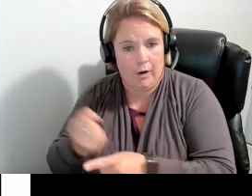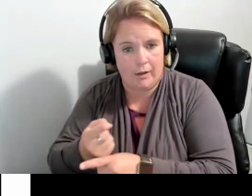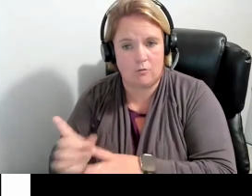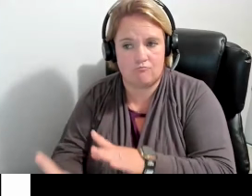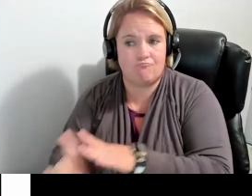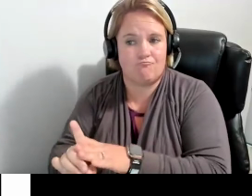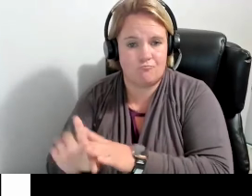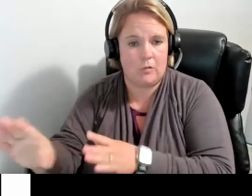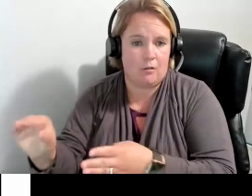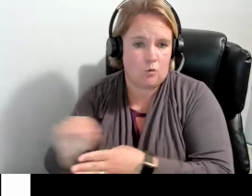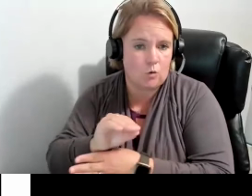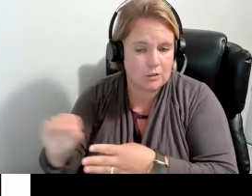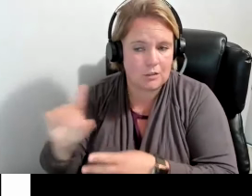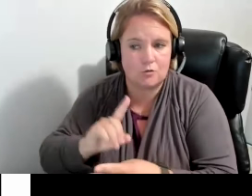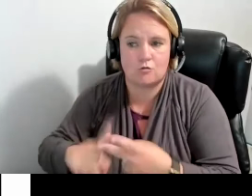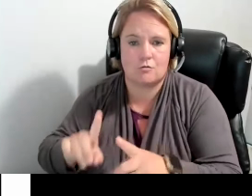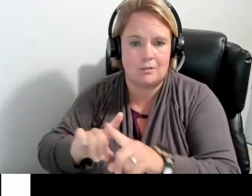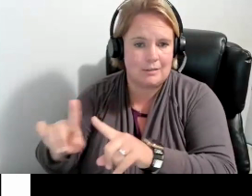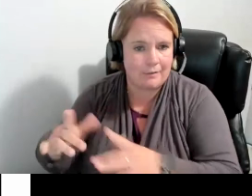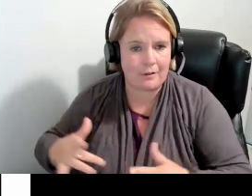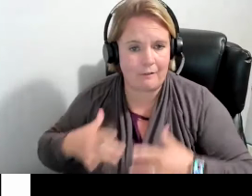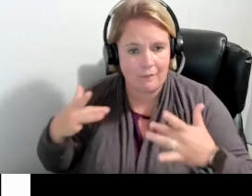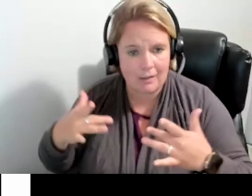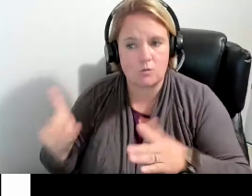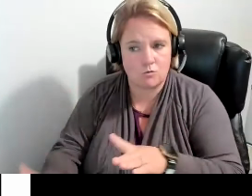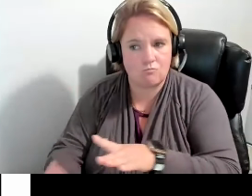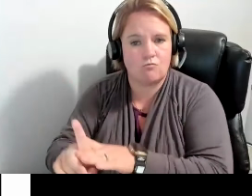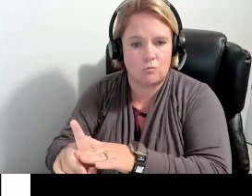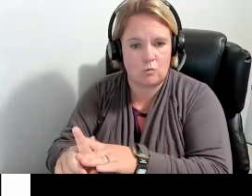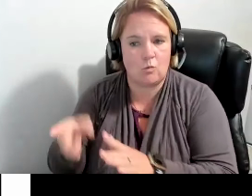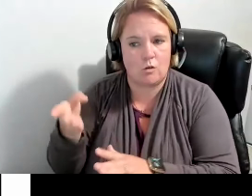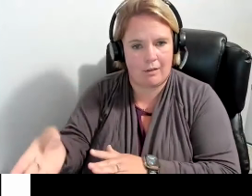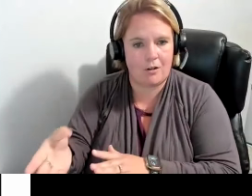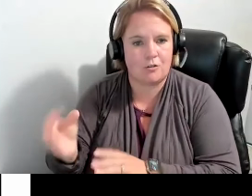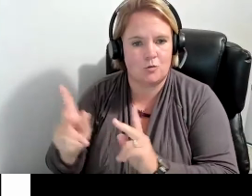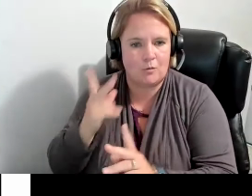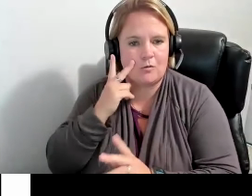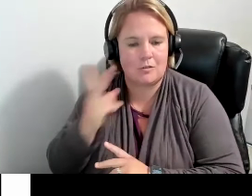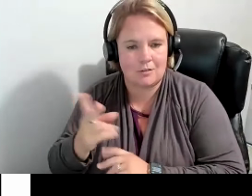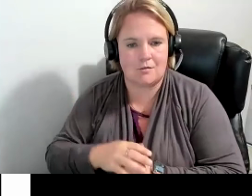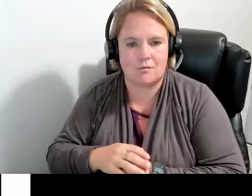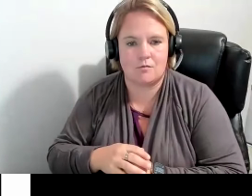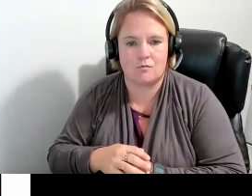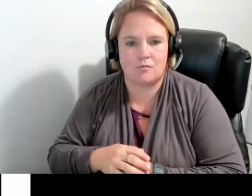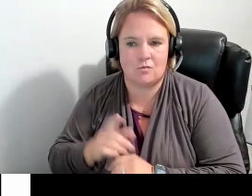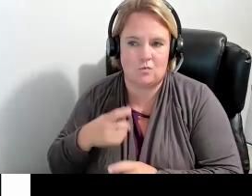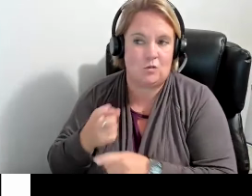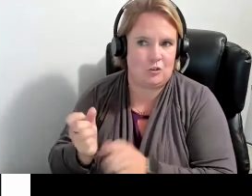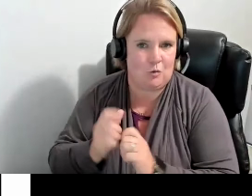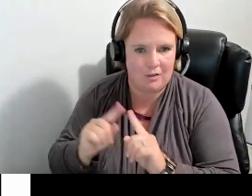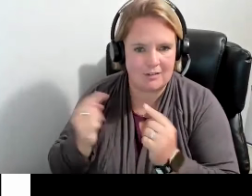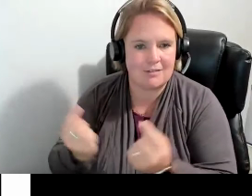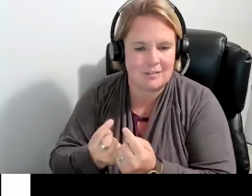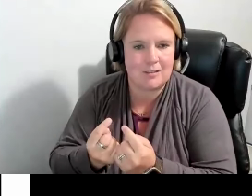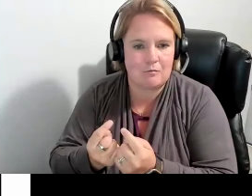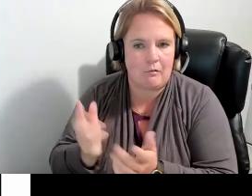at their orientations, at their different events on campus. Where we kind of joke about it among our team, but occasionally